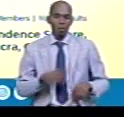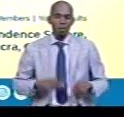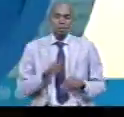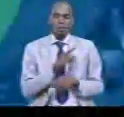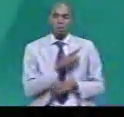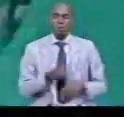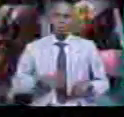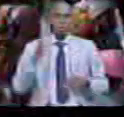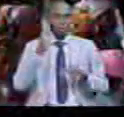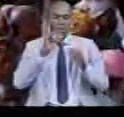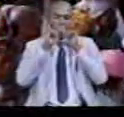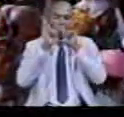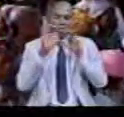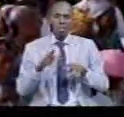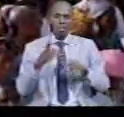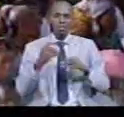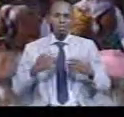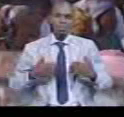youth.